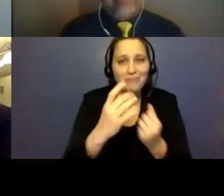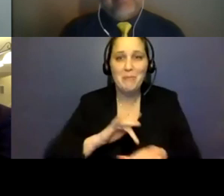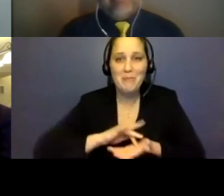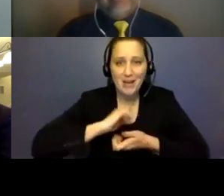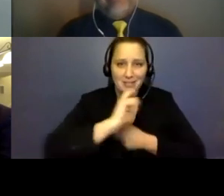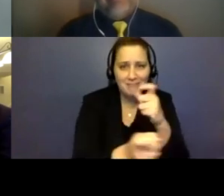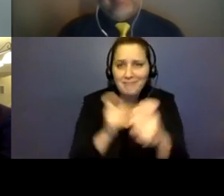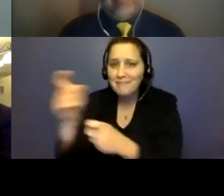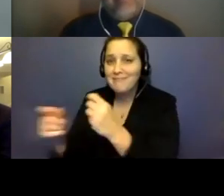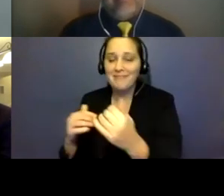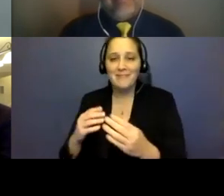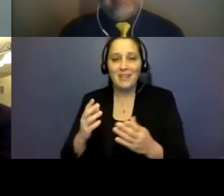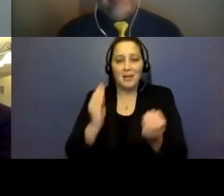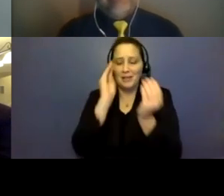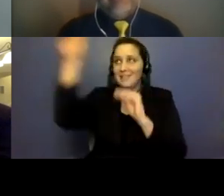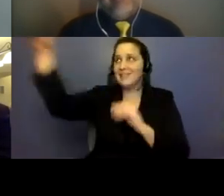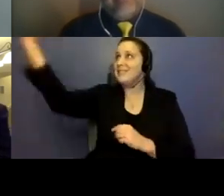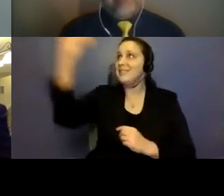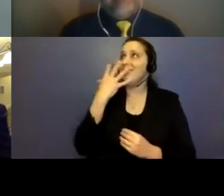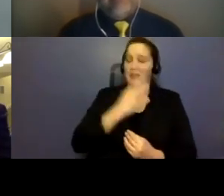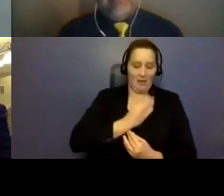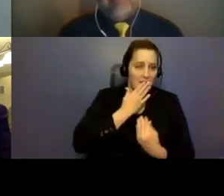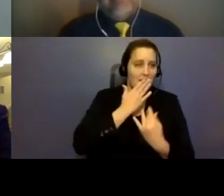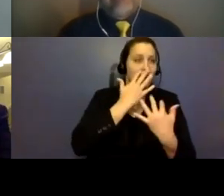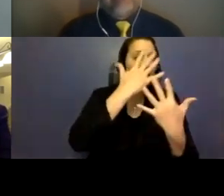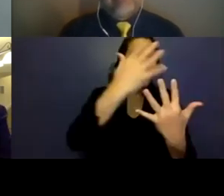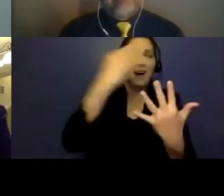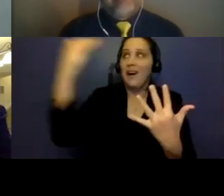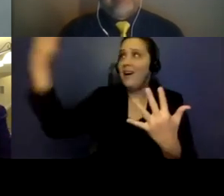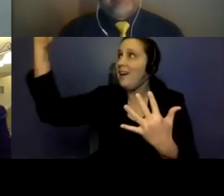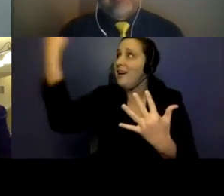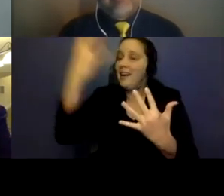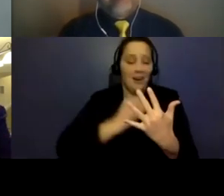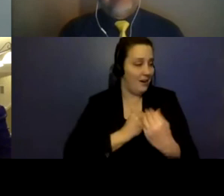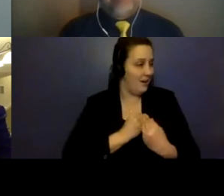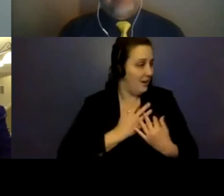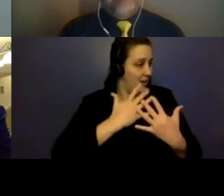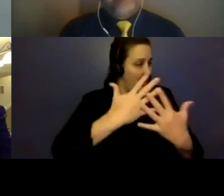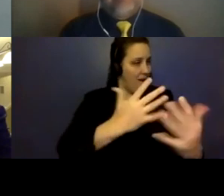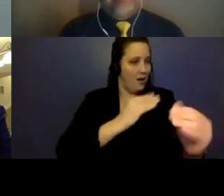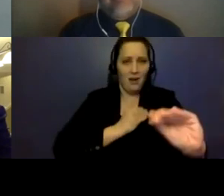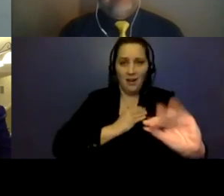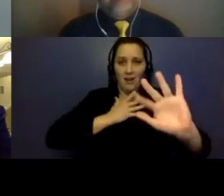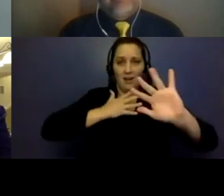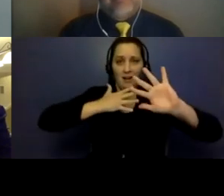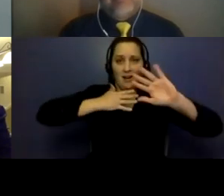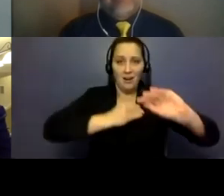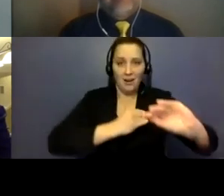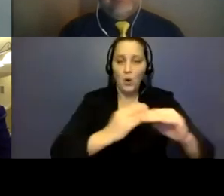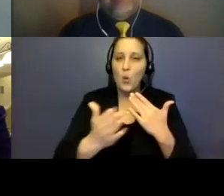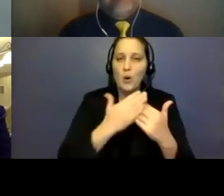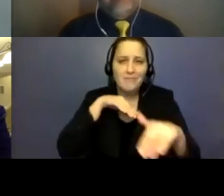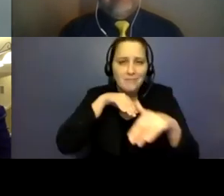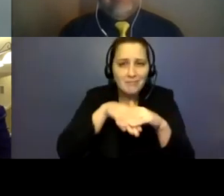felt like the sun shining just in the room. No matter what you came into the room with, you could